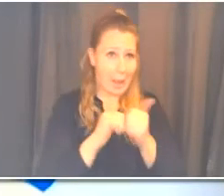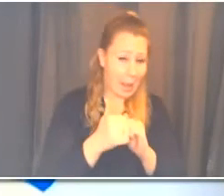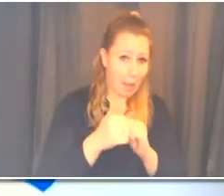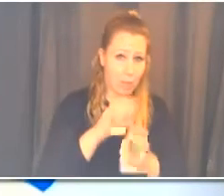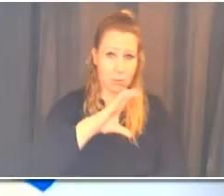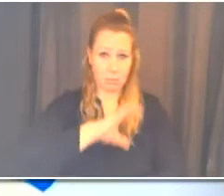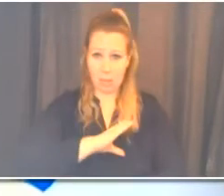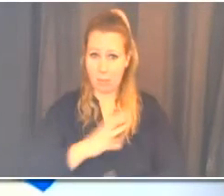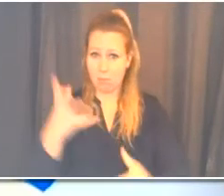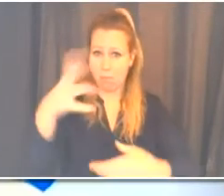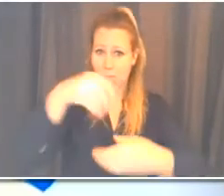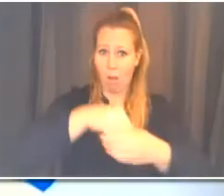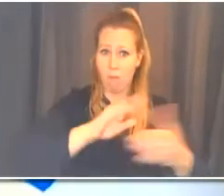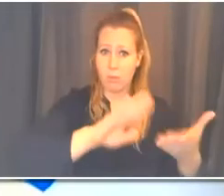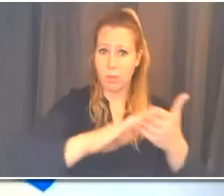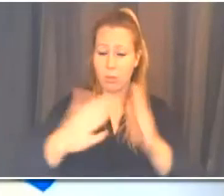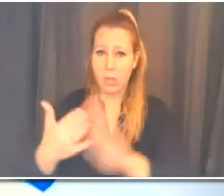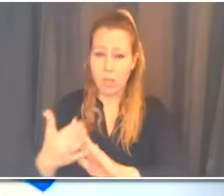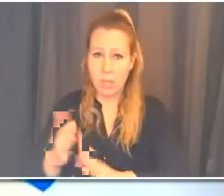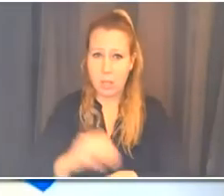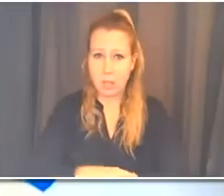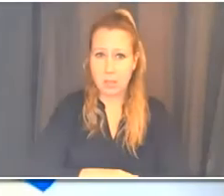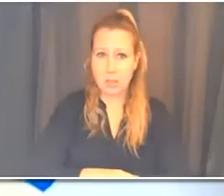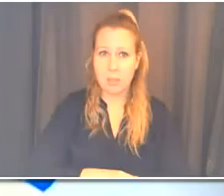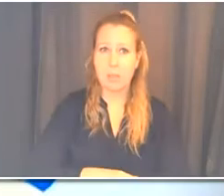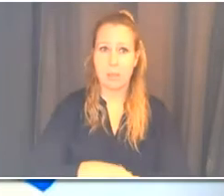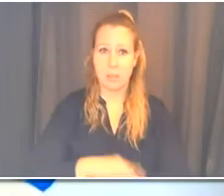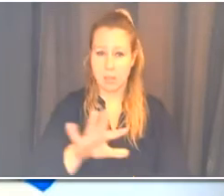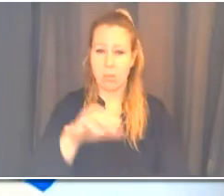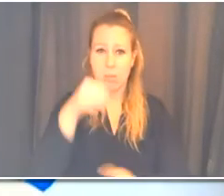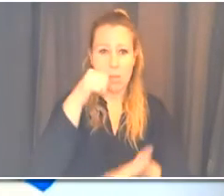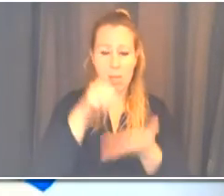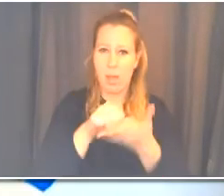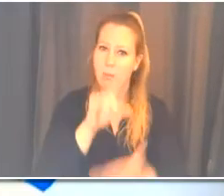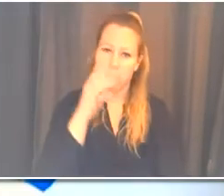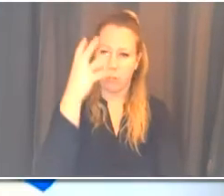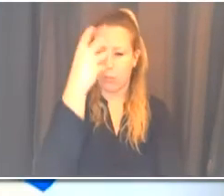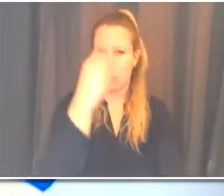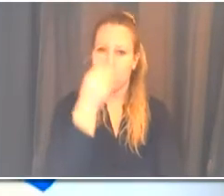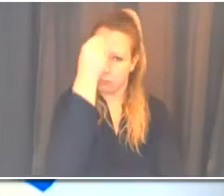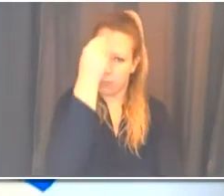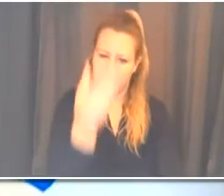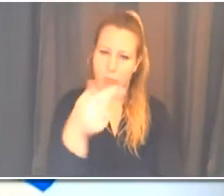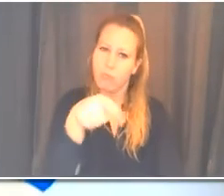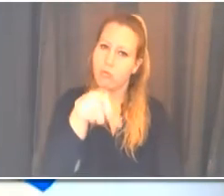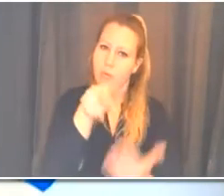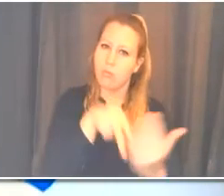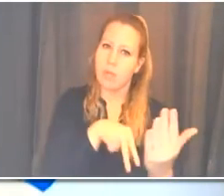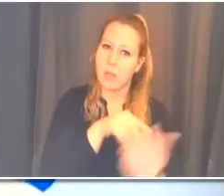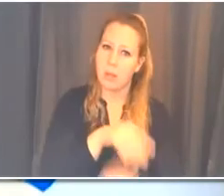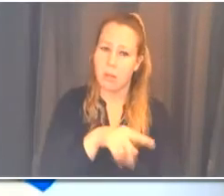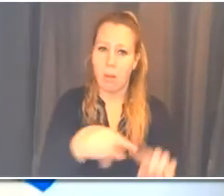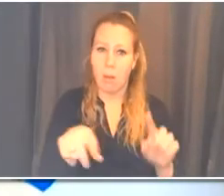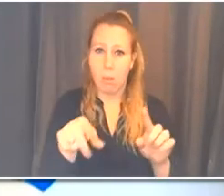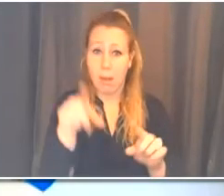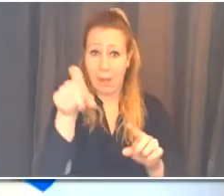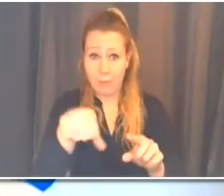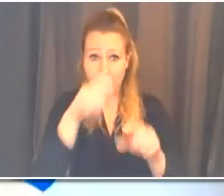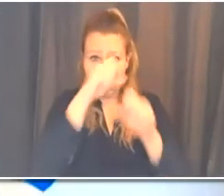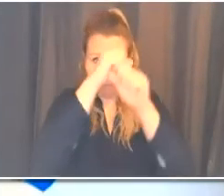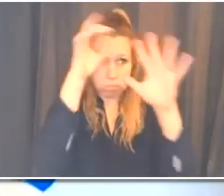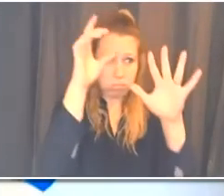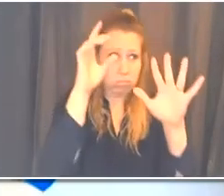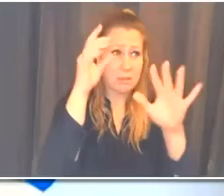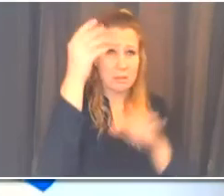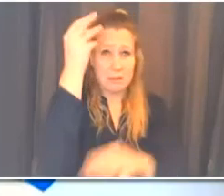have a robust and strong trustful relationship with communities um and so I would like to hear from NYPD about